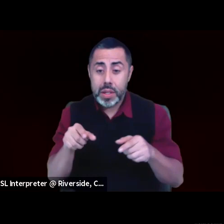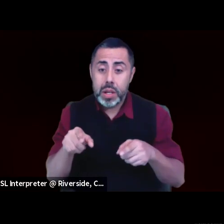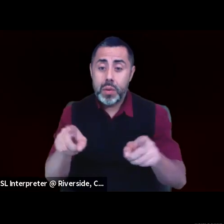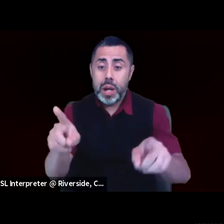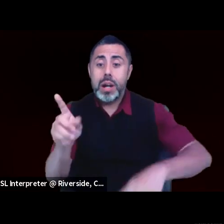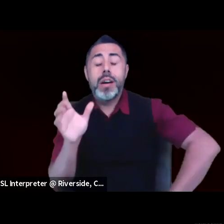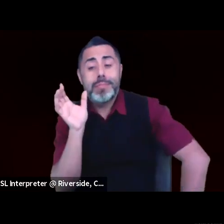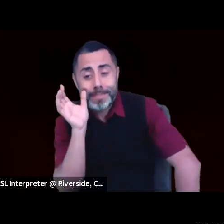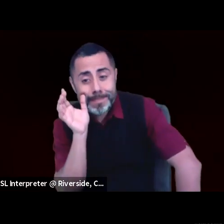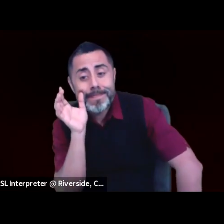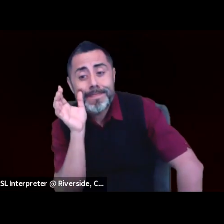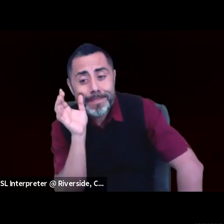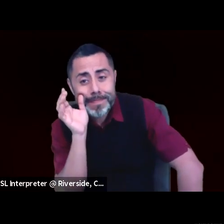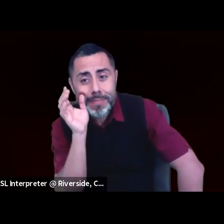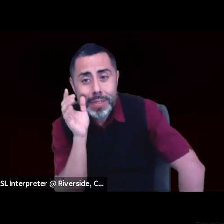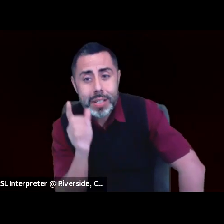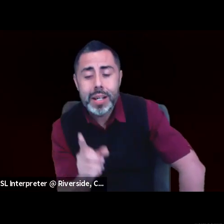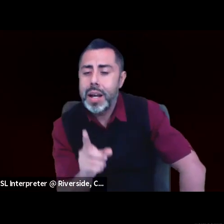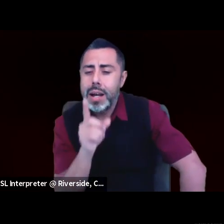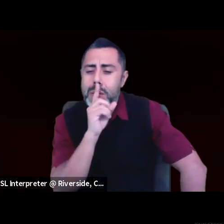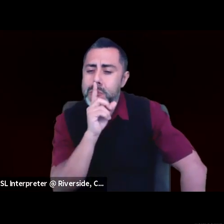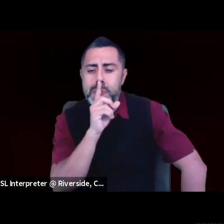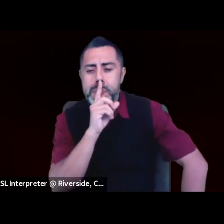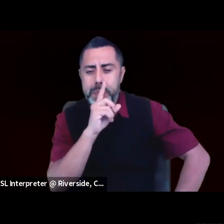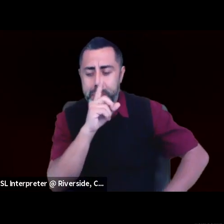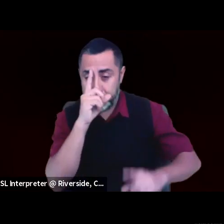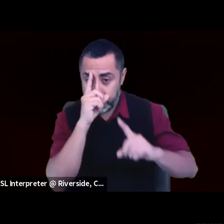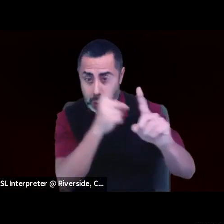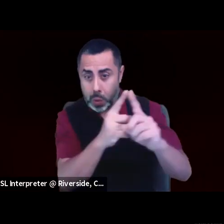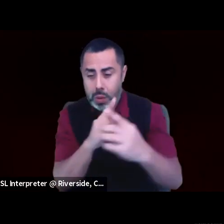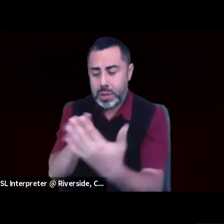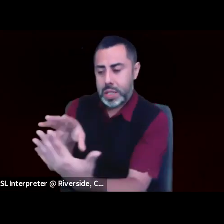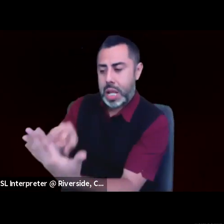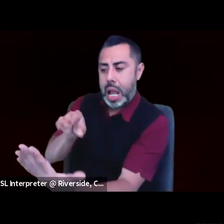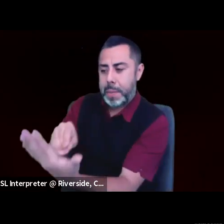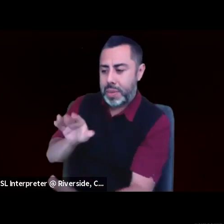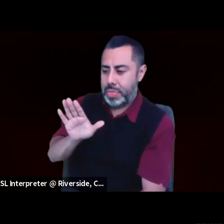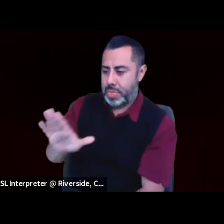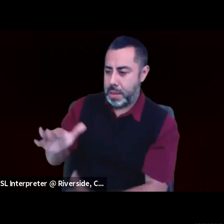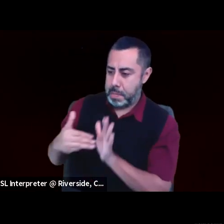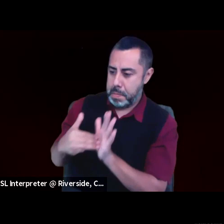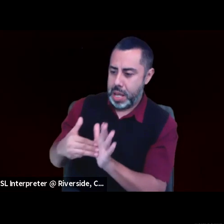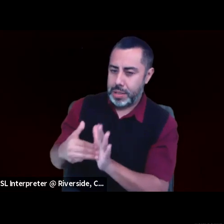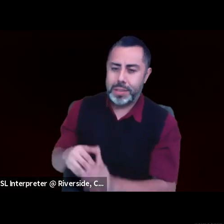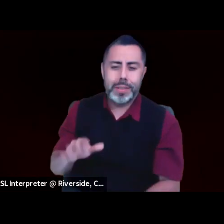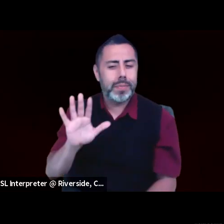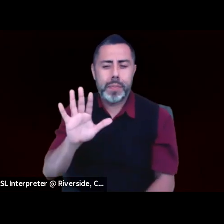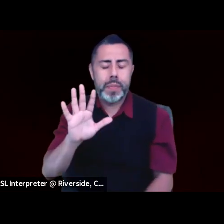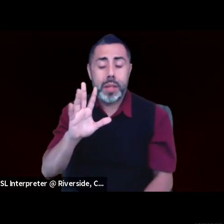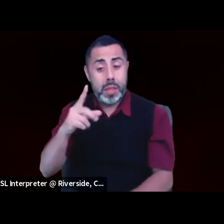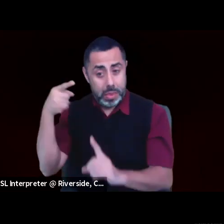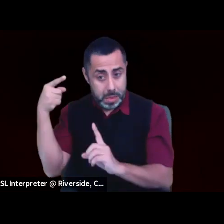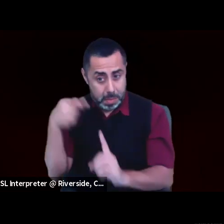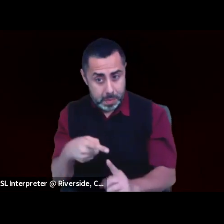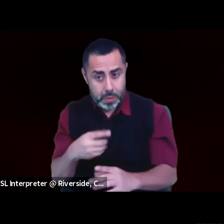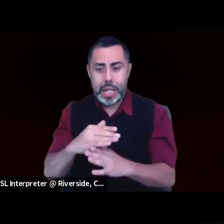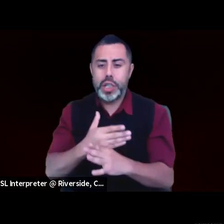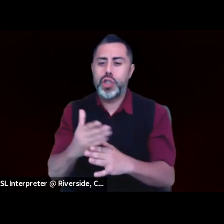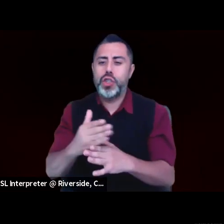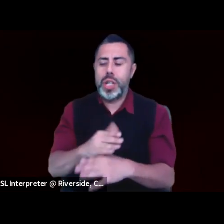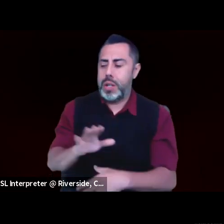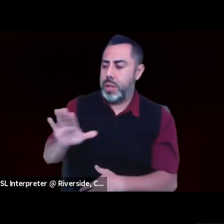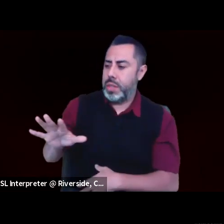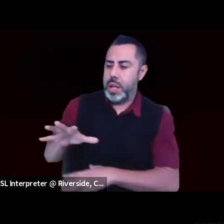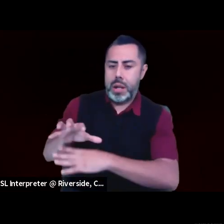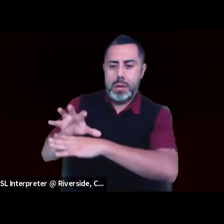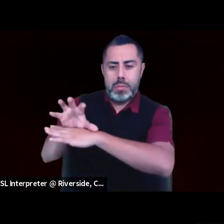about replicating these folks' models. Instead, it's about sharing practice to inspire you to find